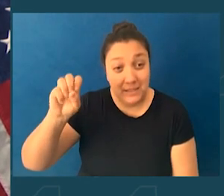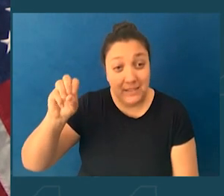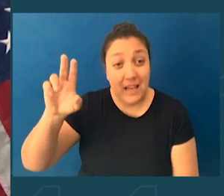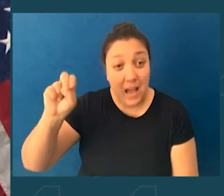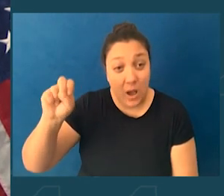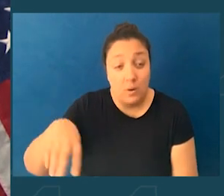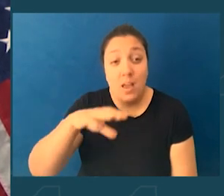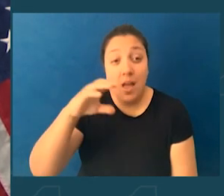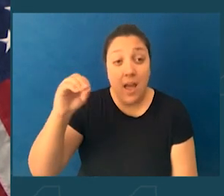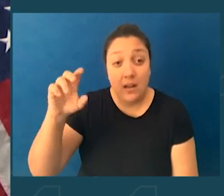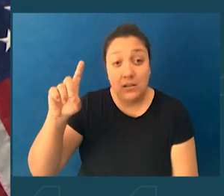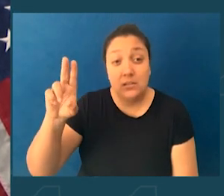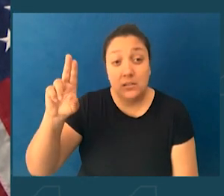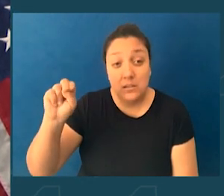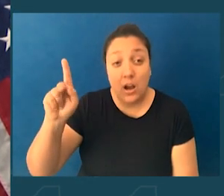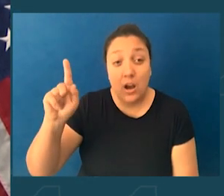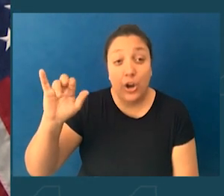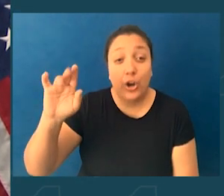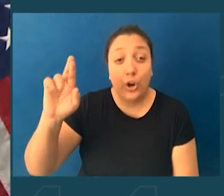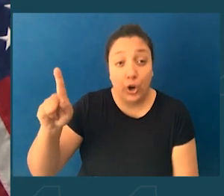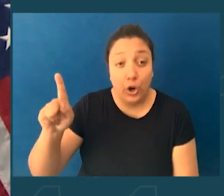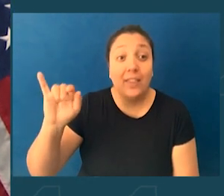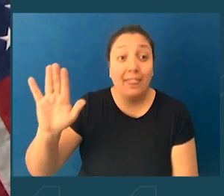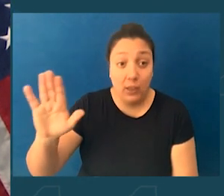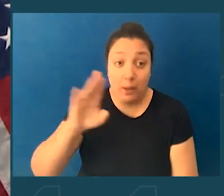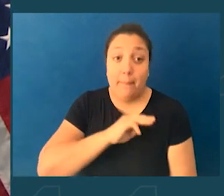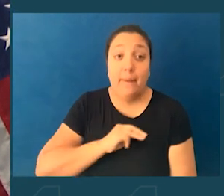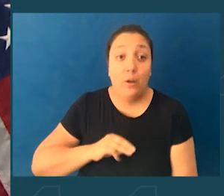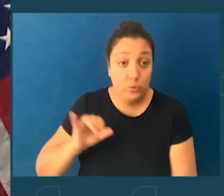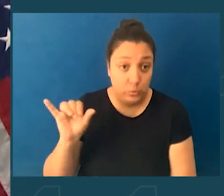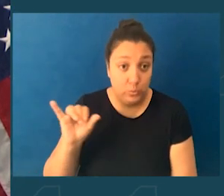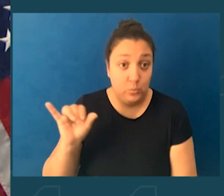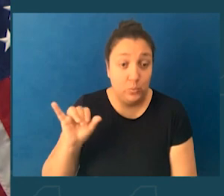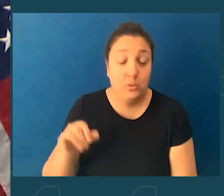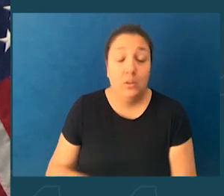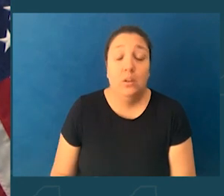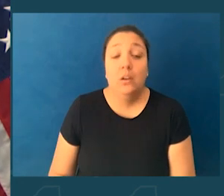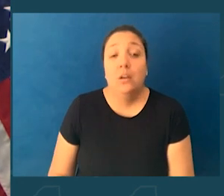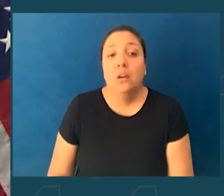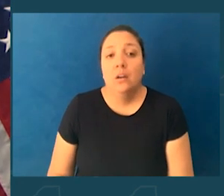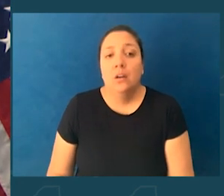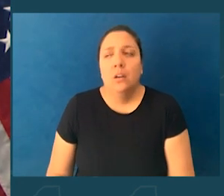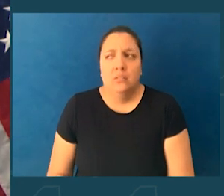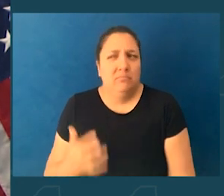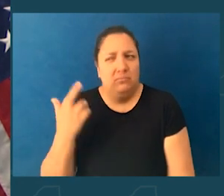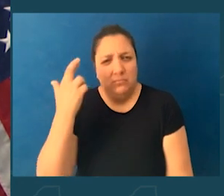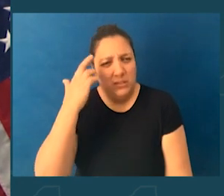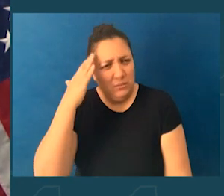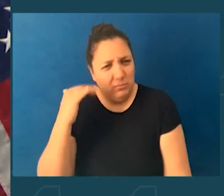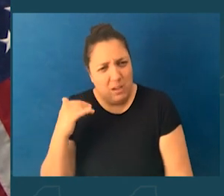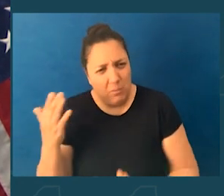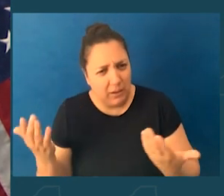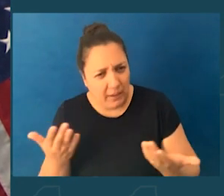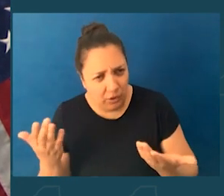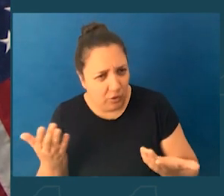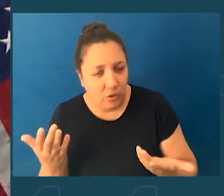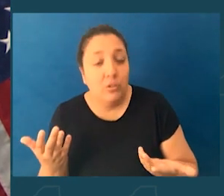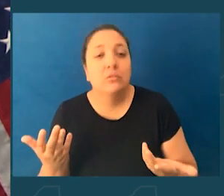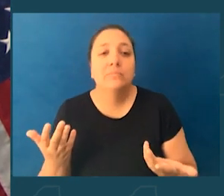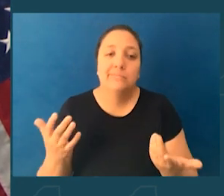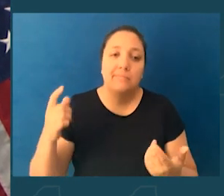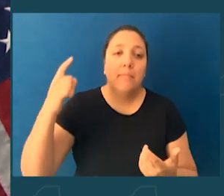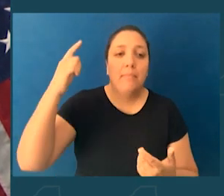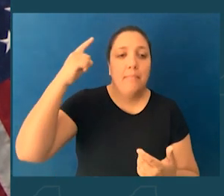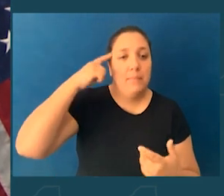you for making the journey upward, because this is a situation we're talking about mental health. It is not an urban issue. It is not a